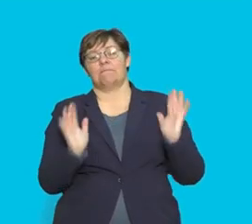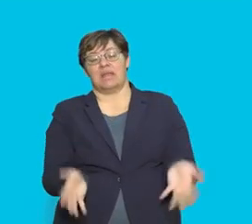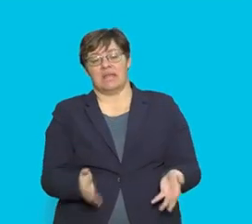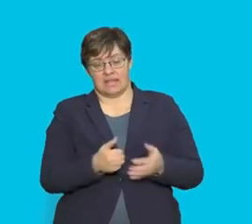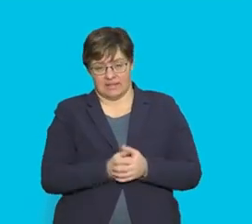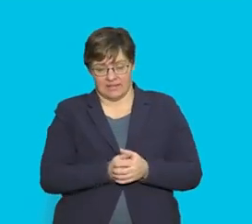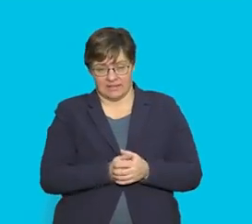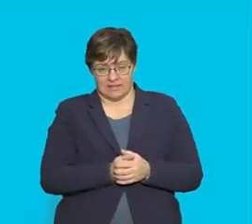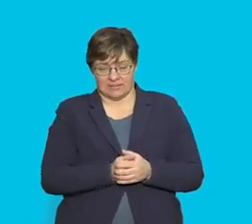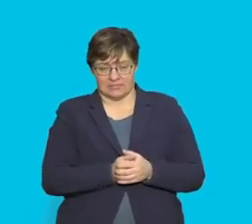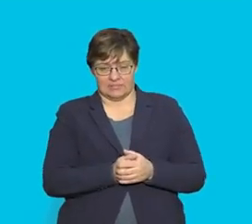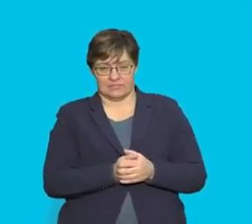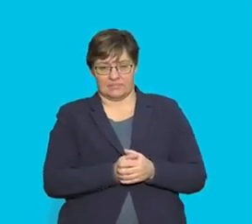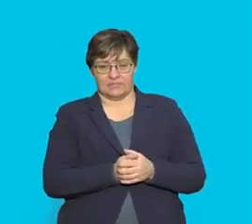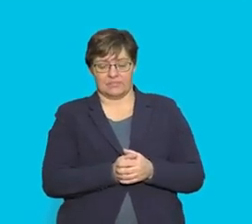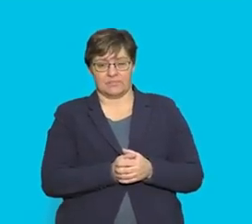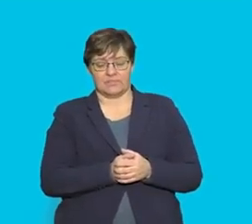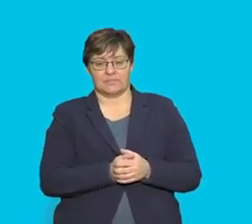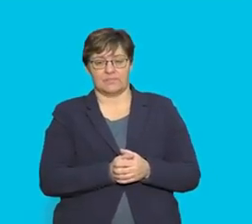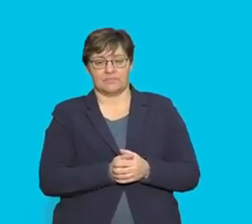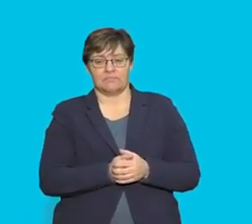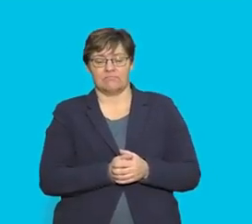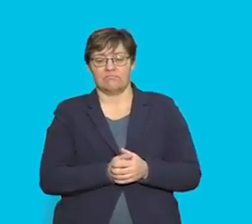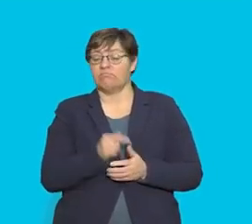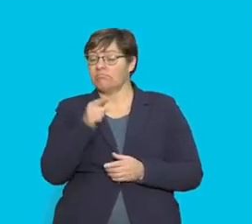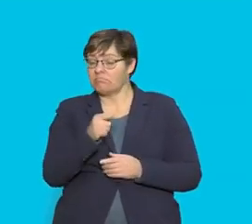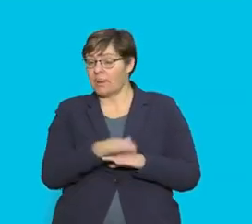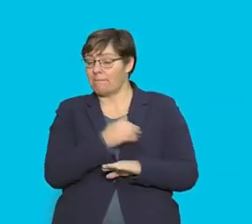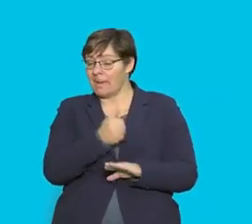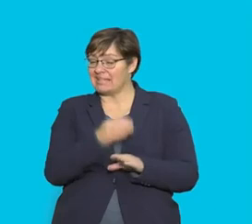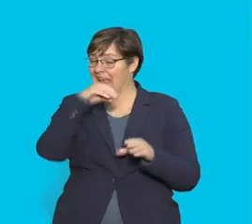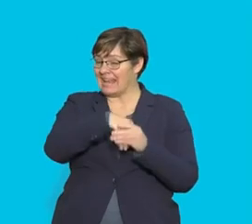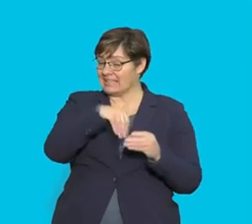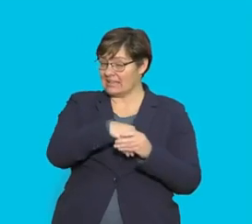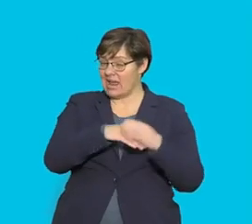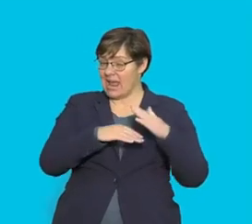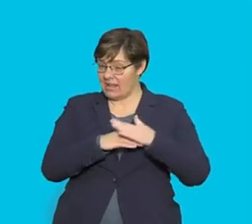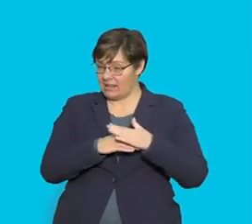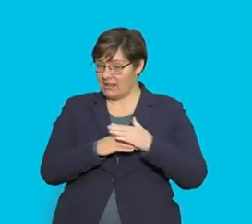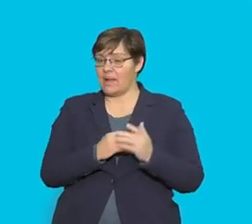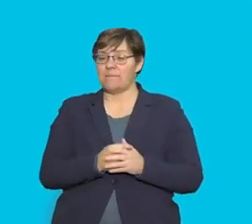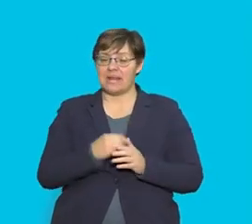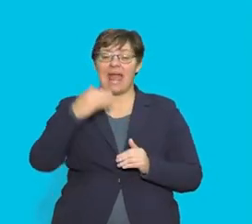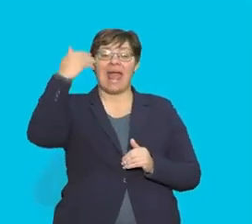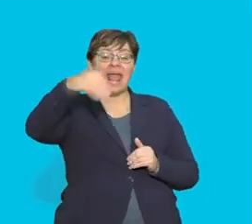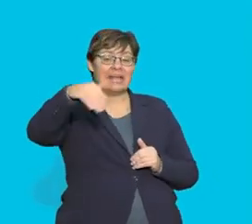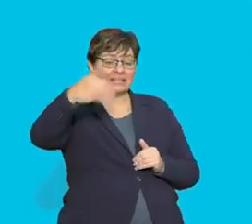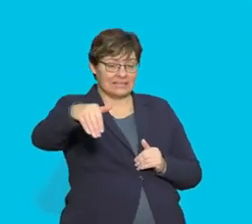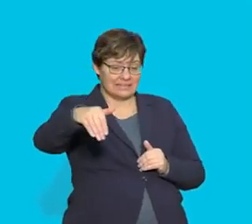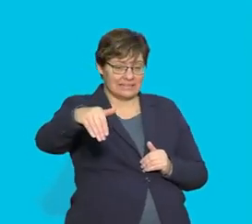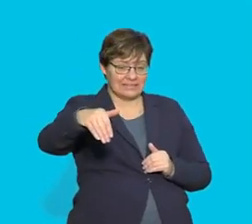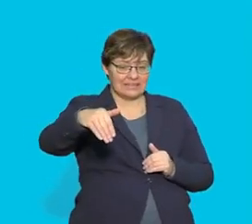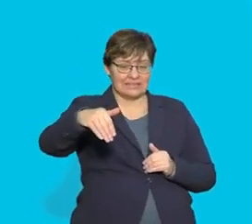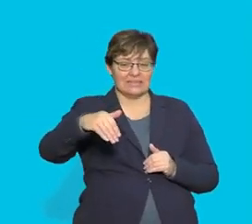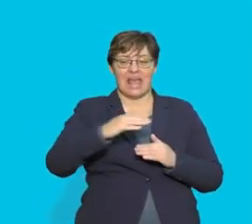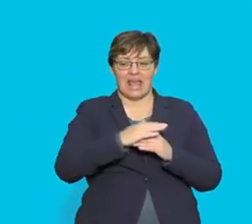you where the interior angles are. And based on these interior angles, the